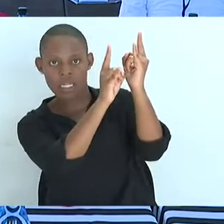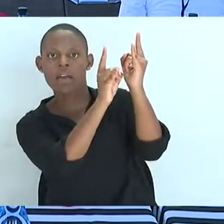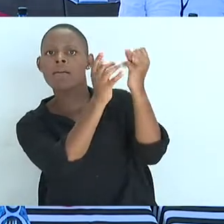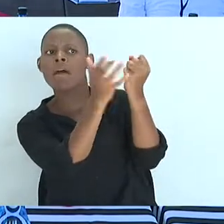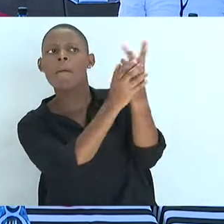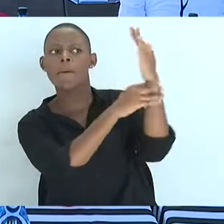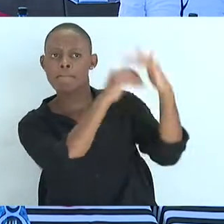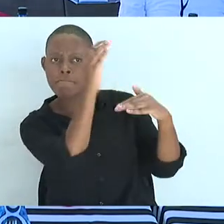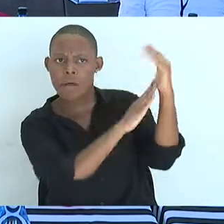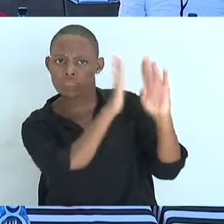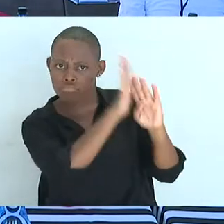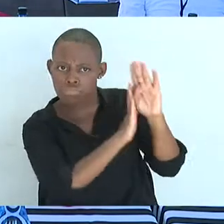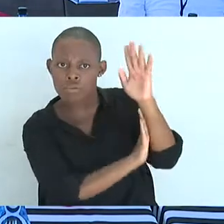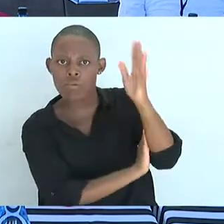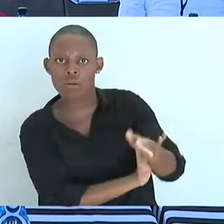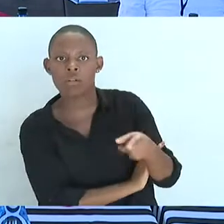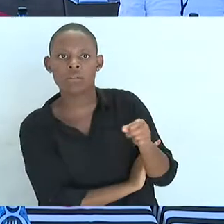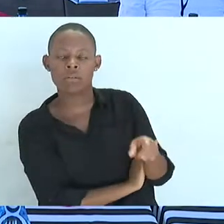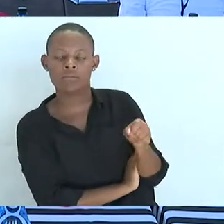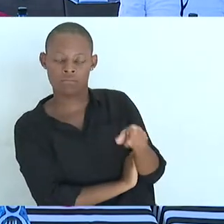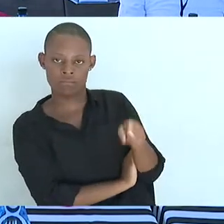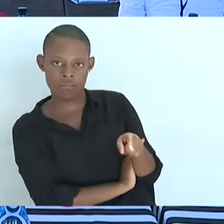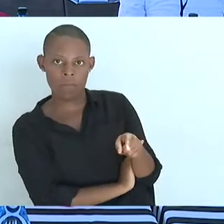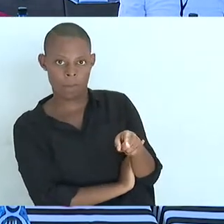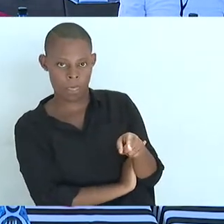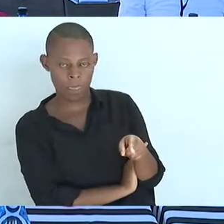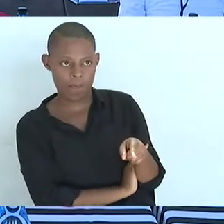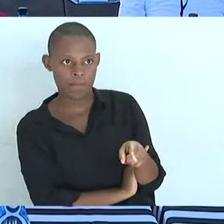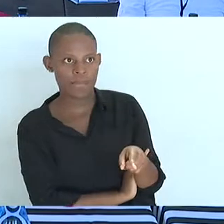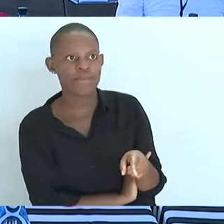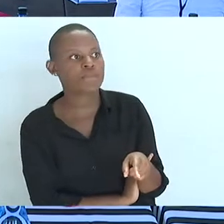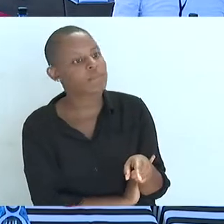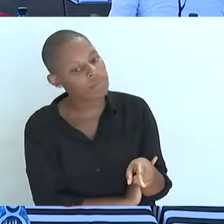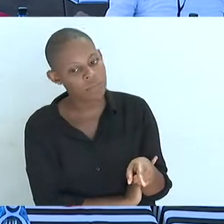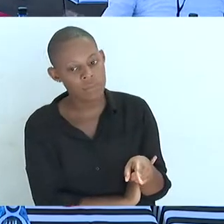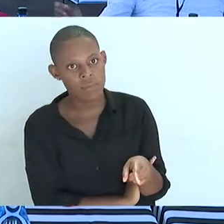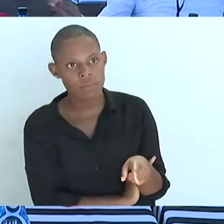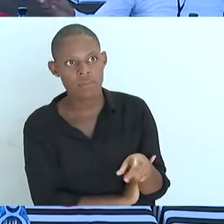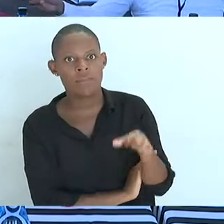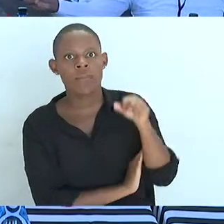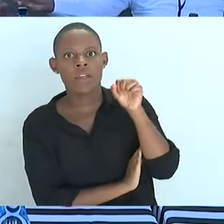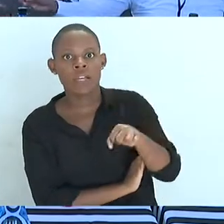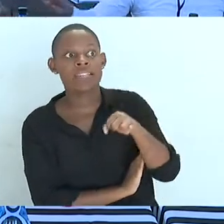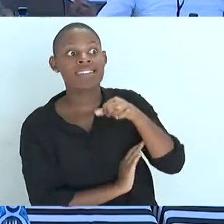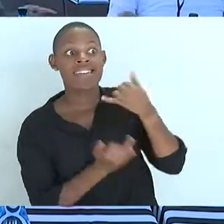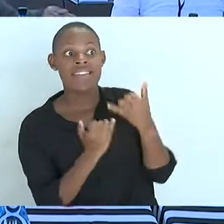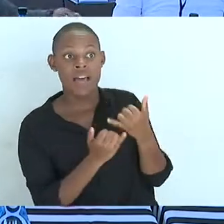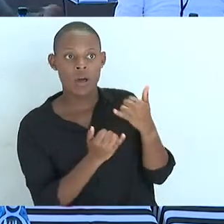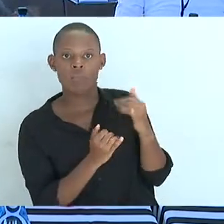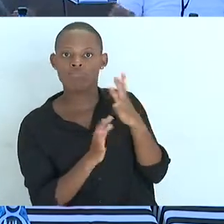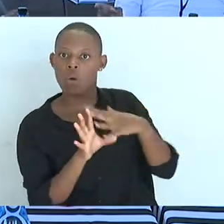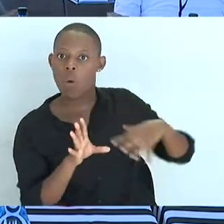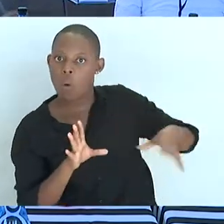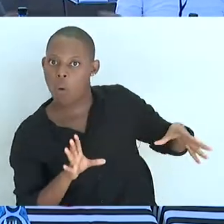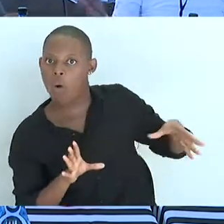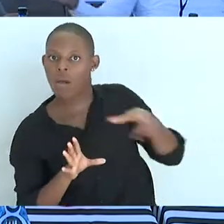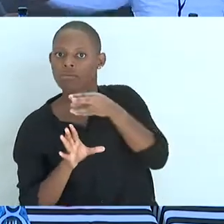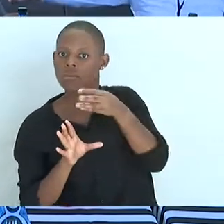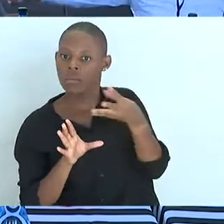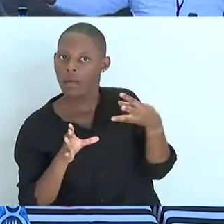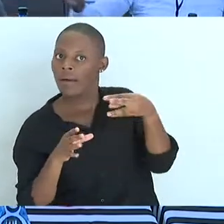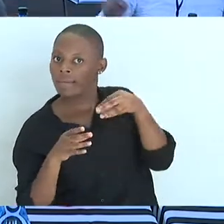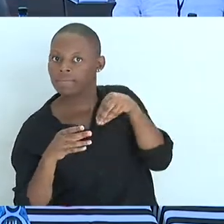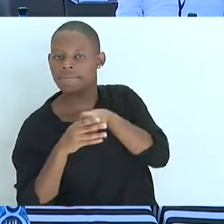tackle the great challenges of sustainability and prosperity induced by historical